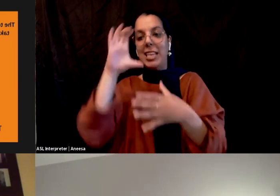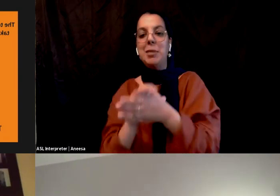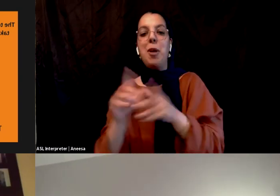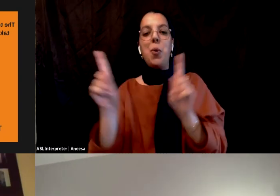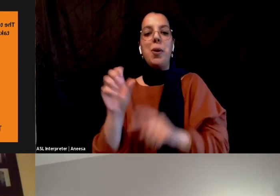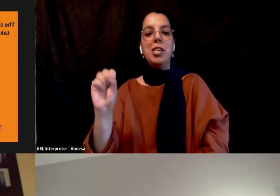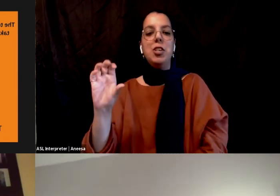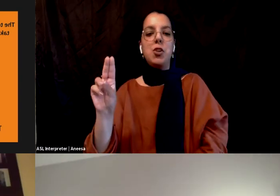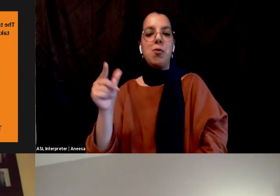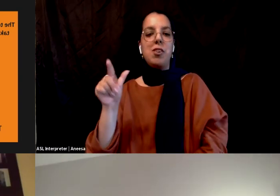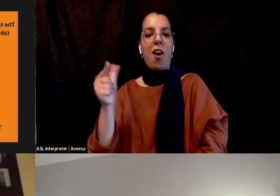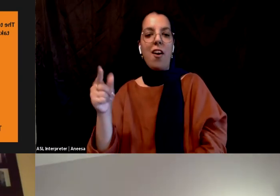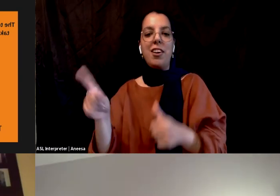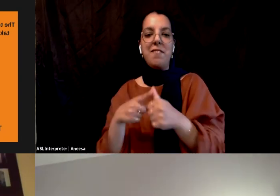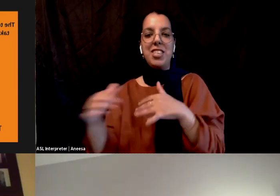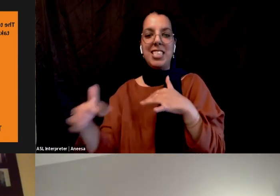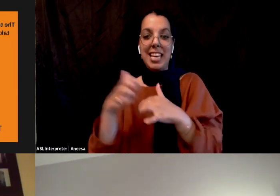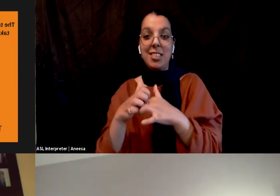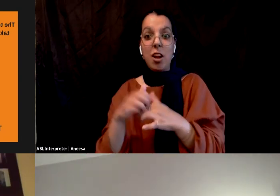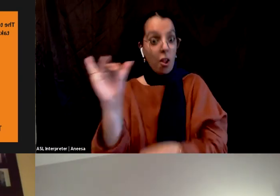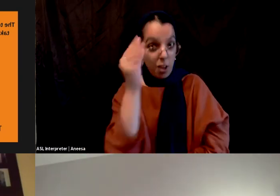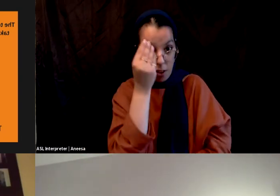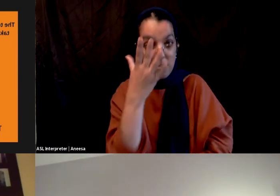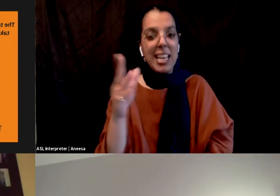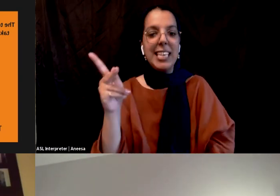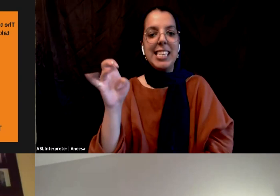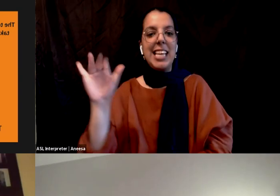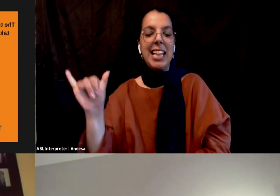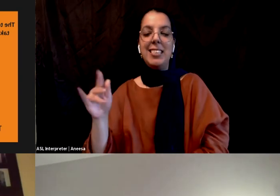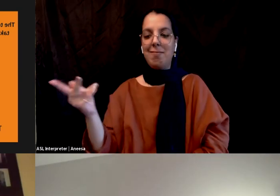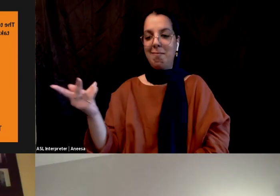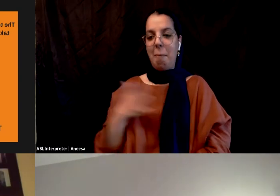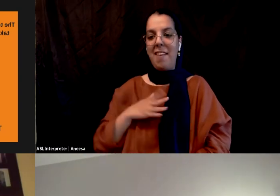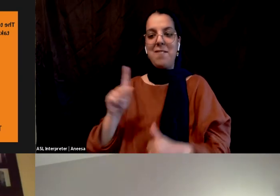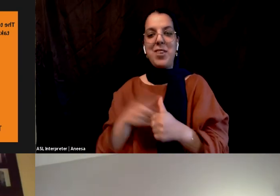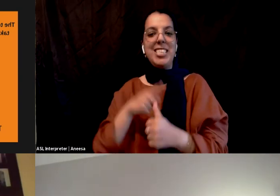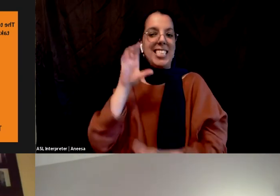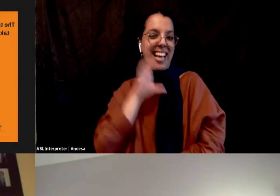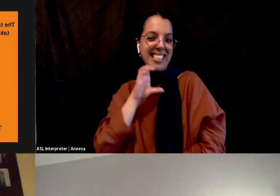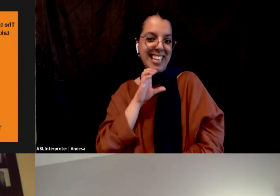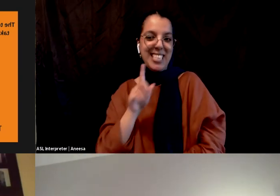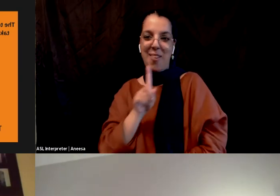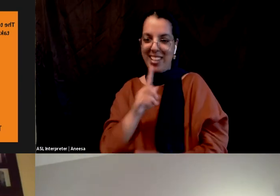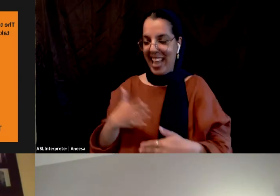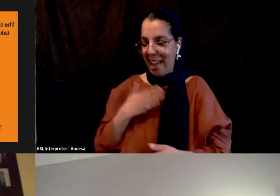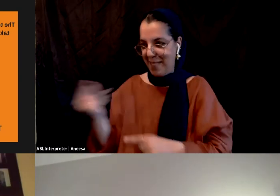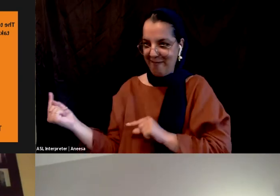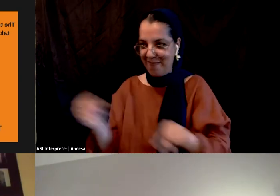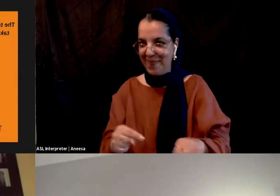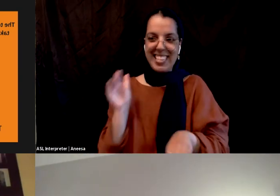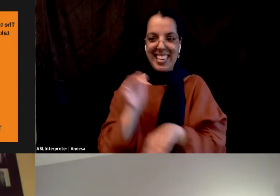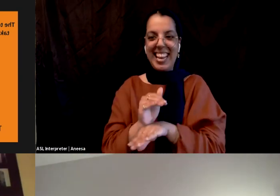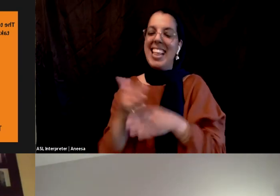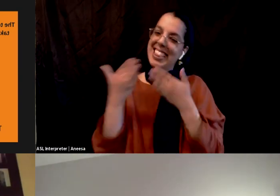Nation. And for your information, Kelly is my first cousin, so I'm especially happy to have her with us tonight.